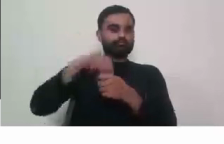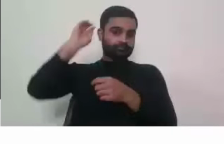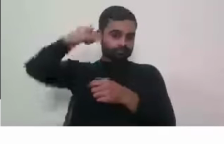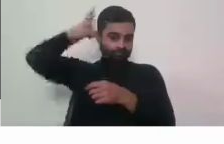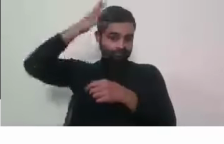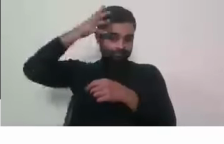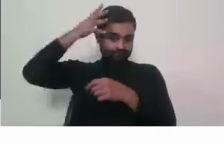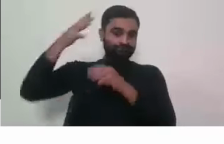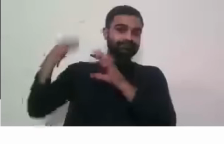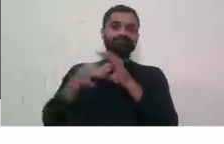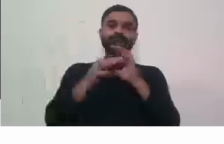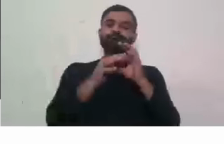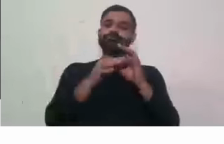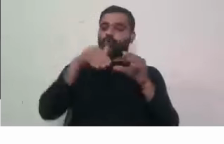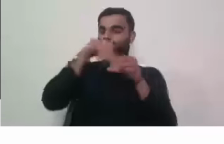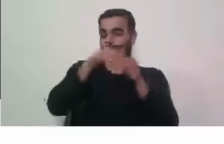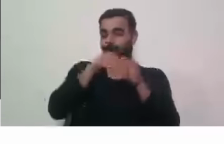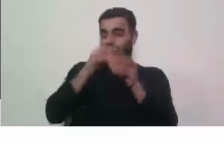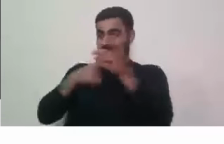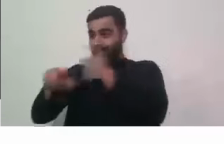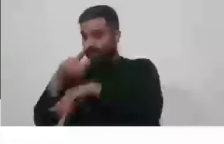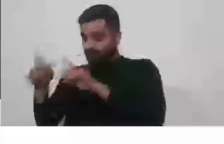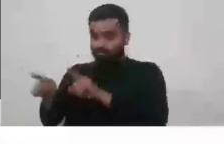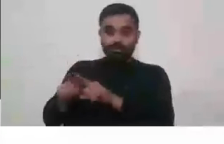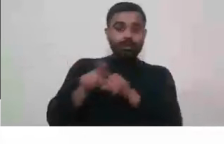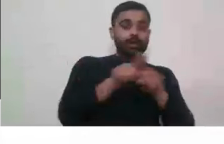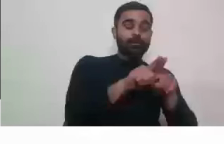with content and language at the same time, we divided that.